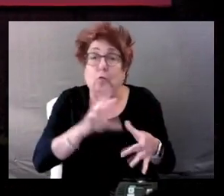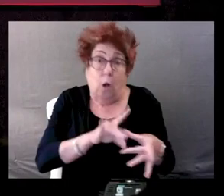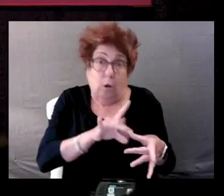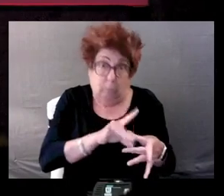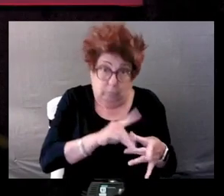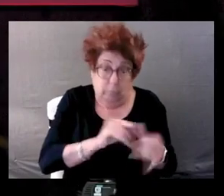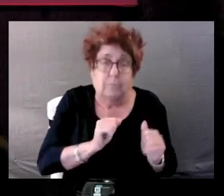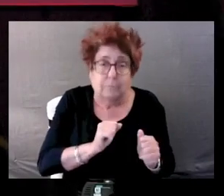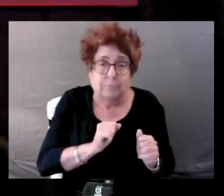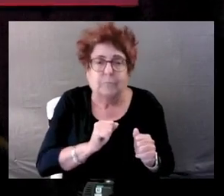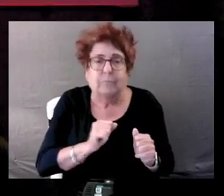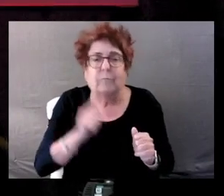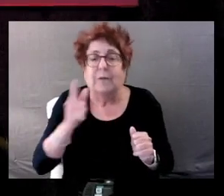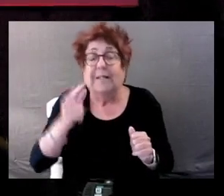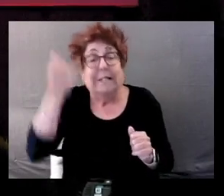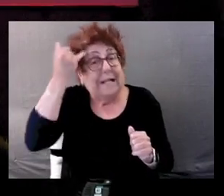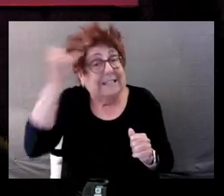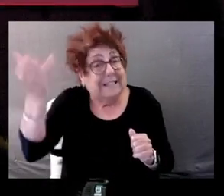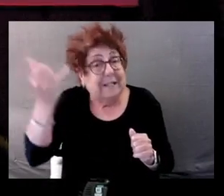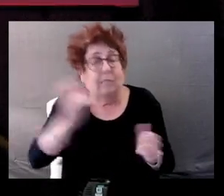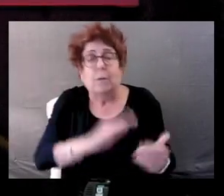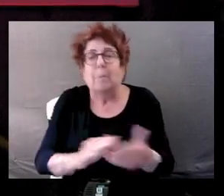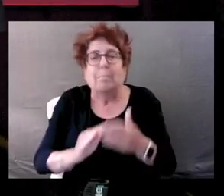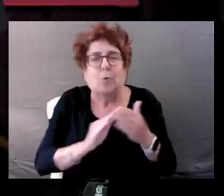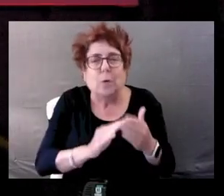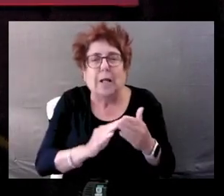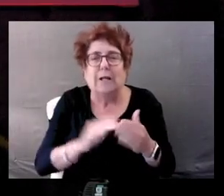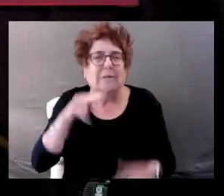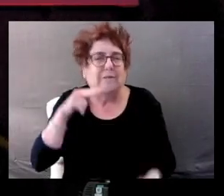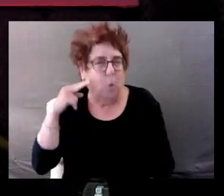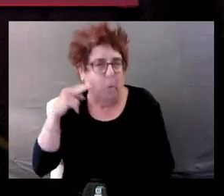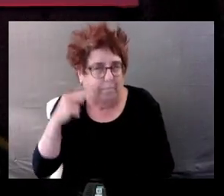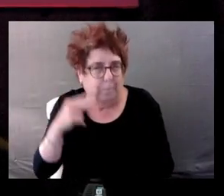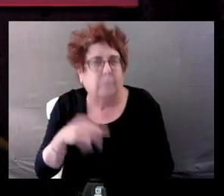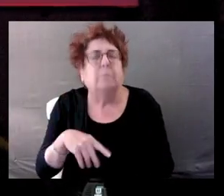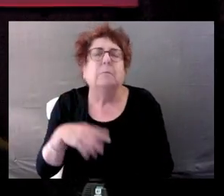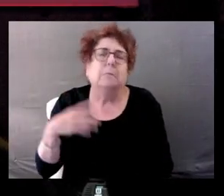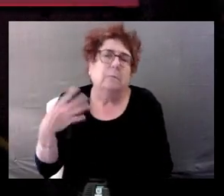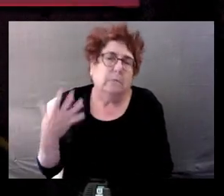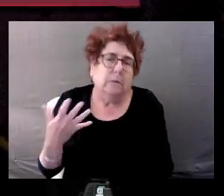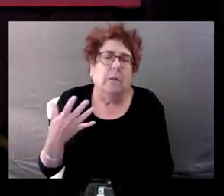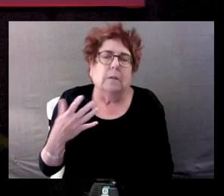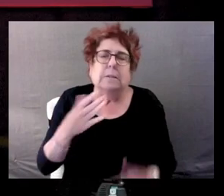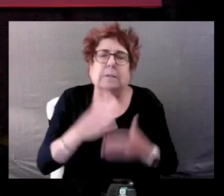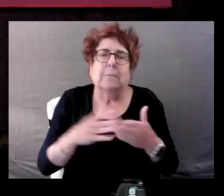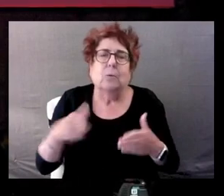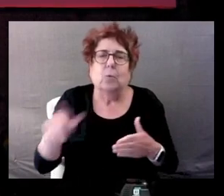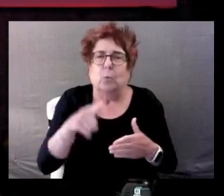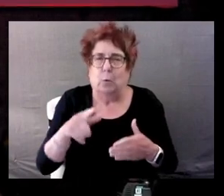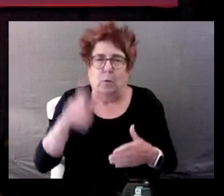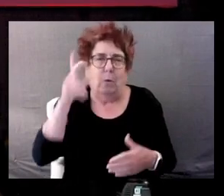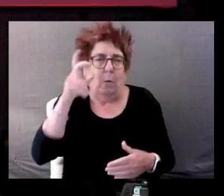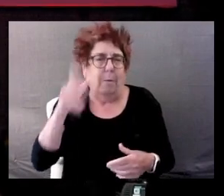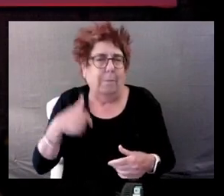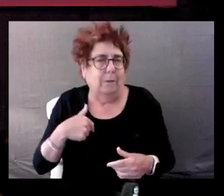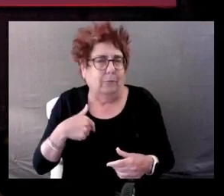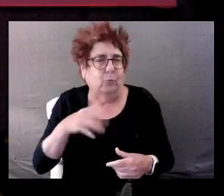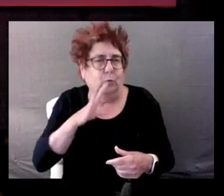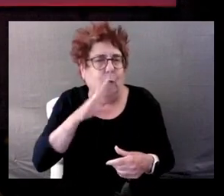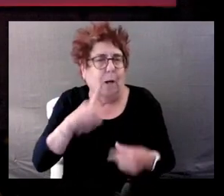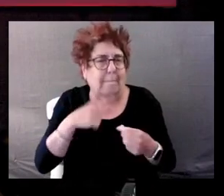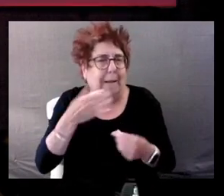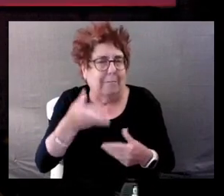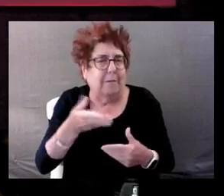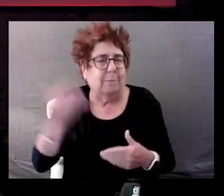this idea of community as a verb. Some of y'all probably heard me talk to you about this. Maybe we bumped into each other and had a little conversation about this idea I'm